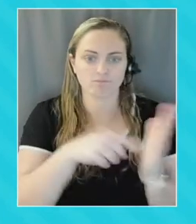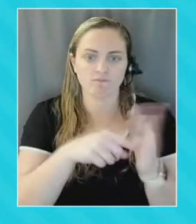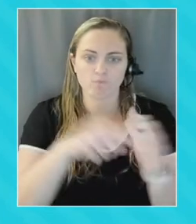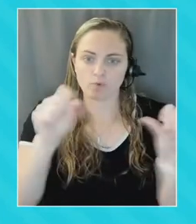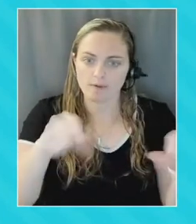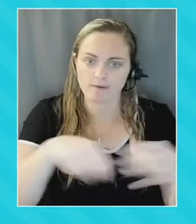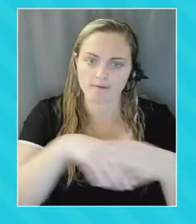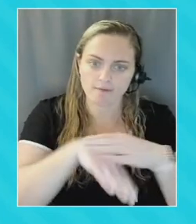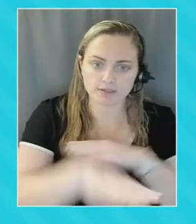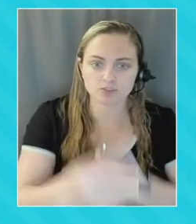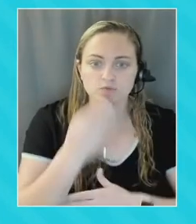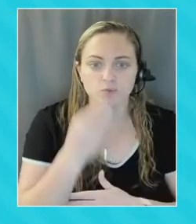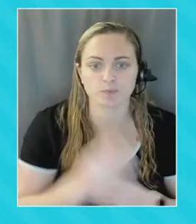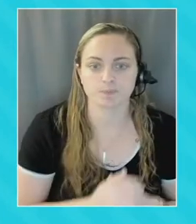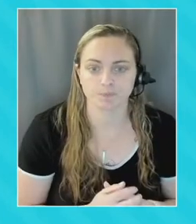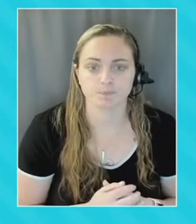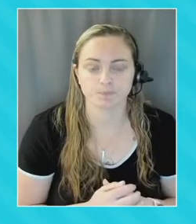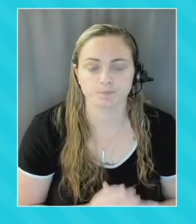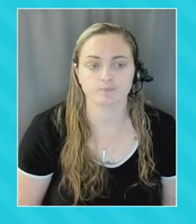healthy food.